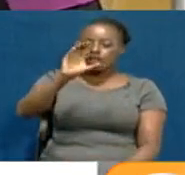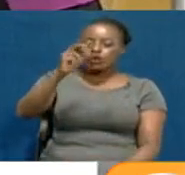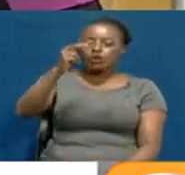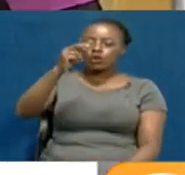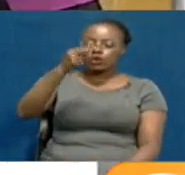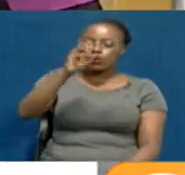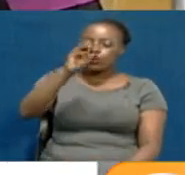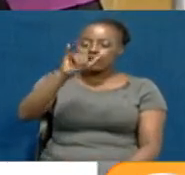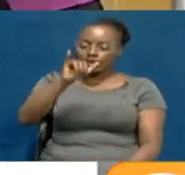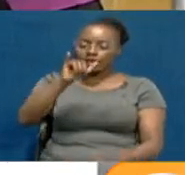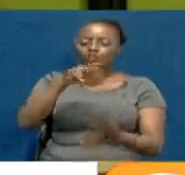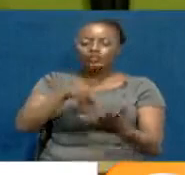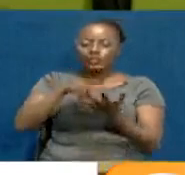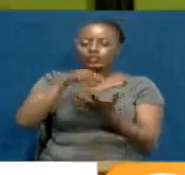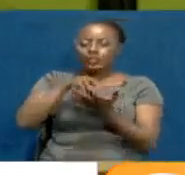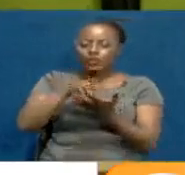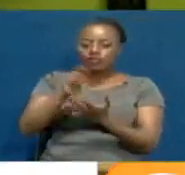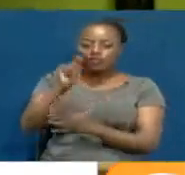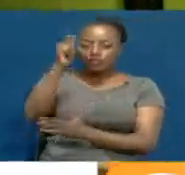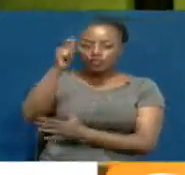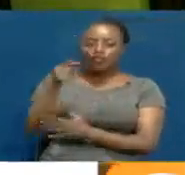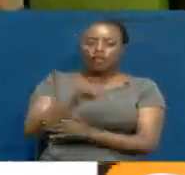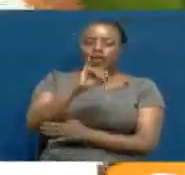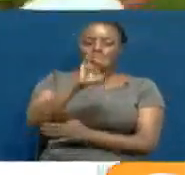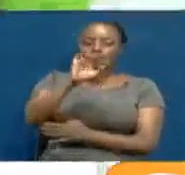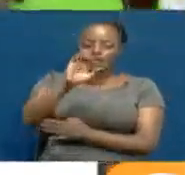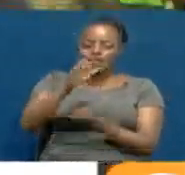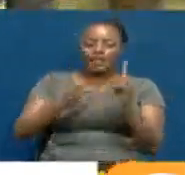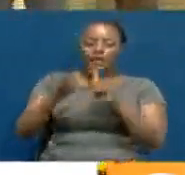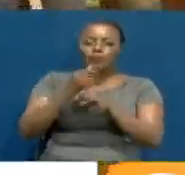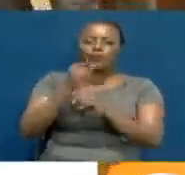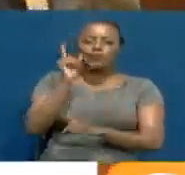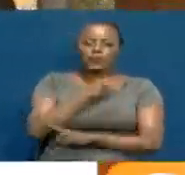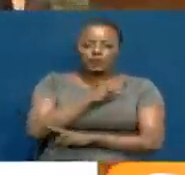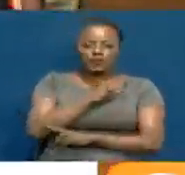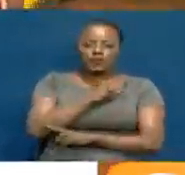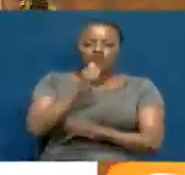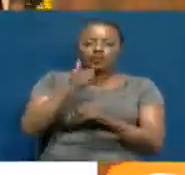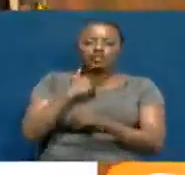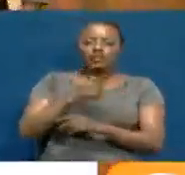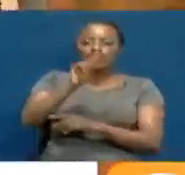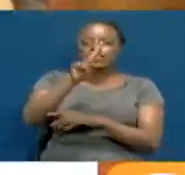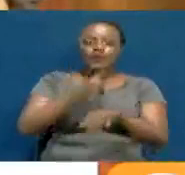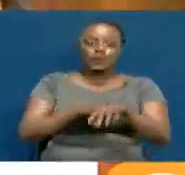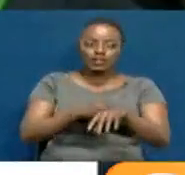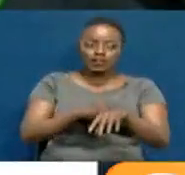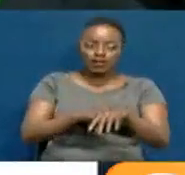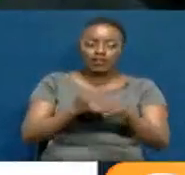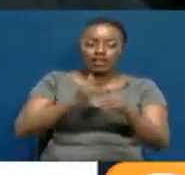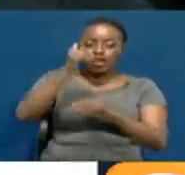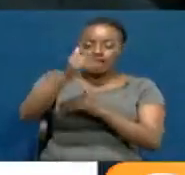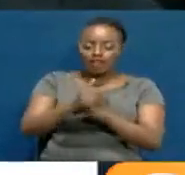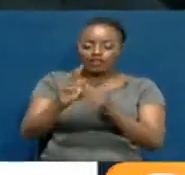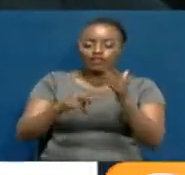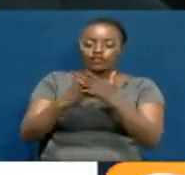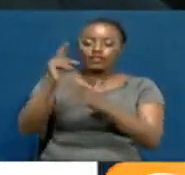the country's top seat. Wajackoyah met IEBC qualification requirements for the second time of asking after